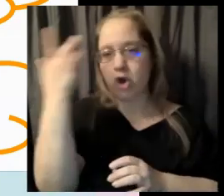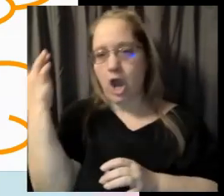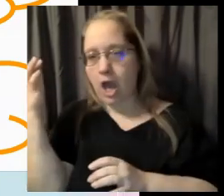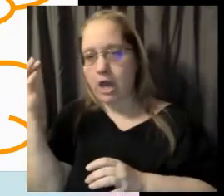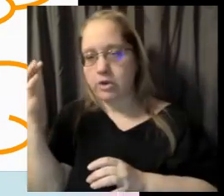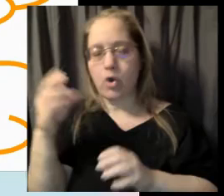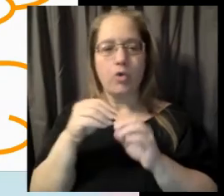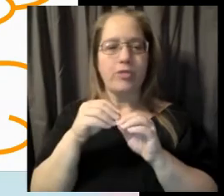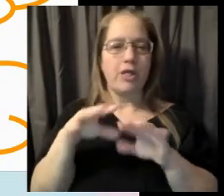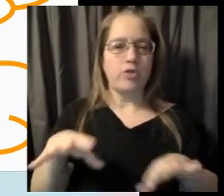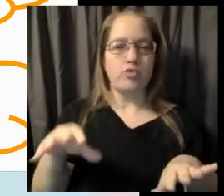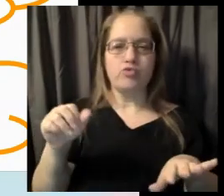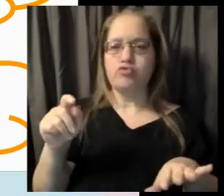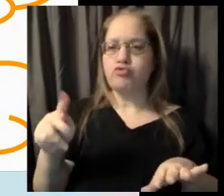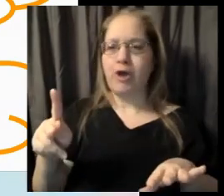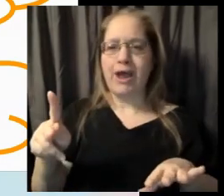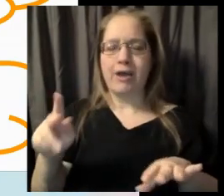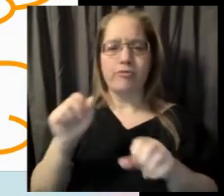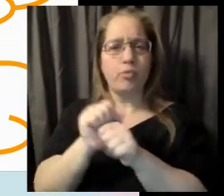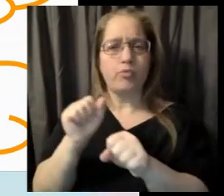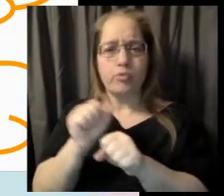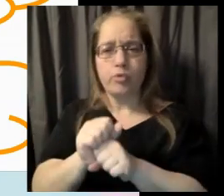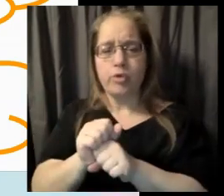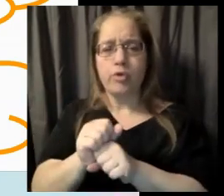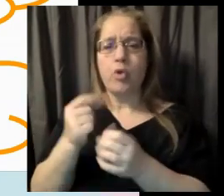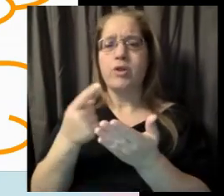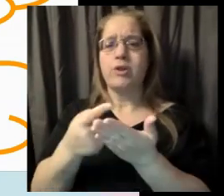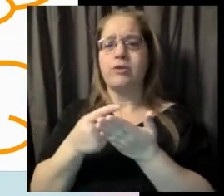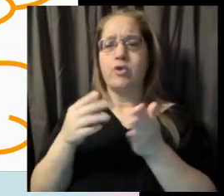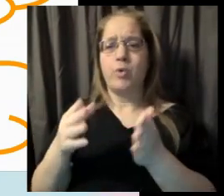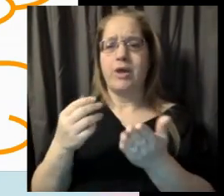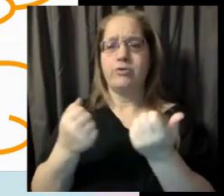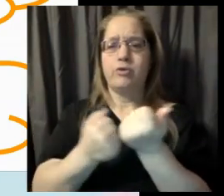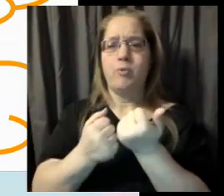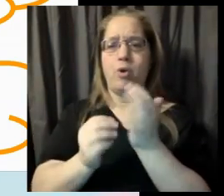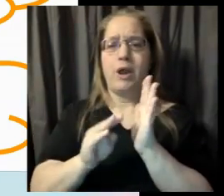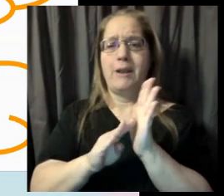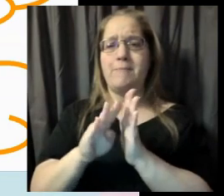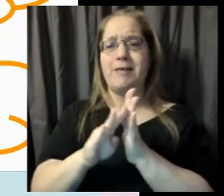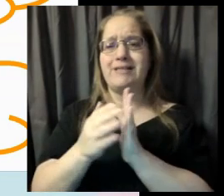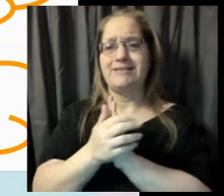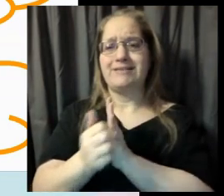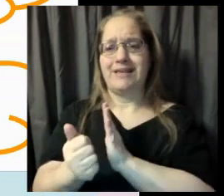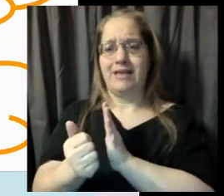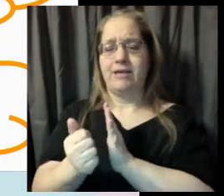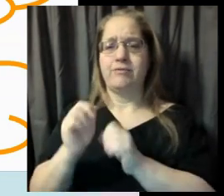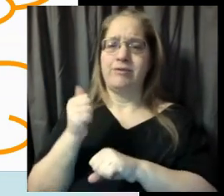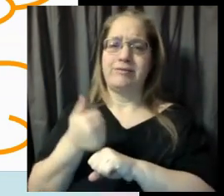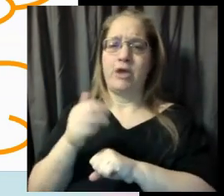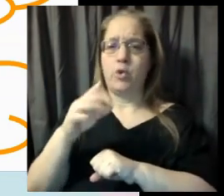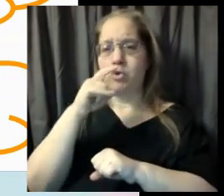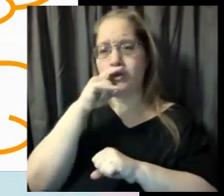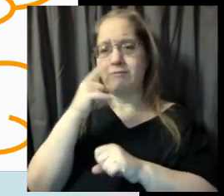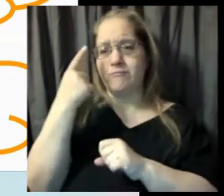of tasks. So we'll discuss ways to support and build this skill to help your child, set your child up for